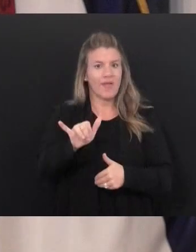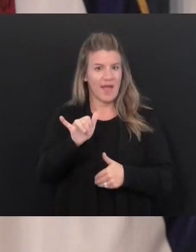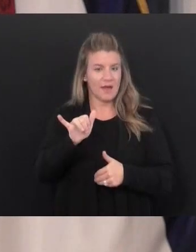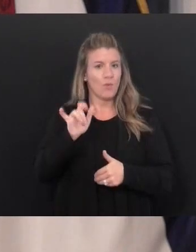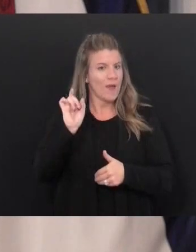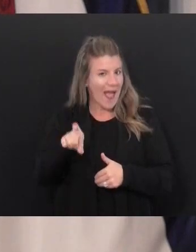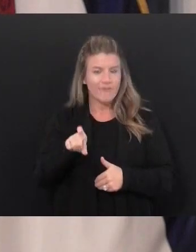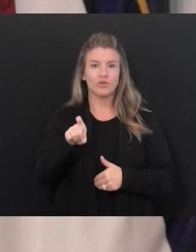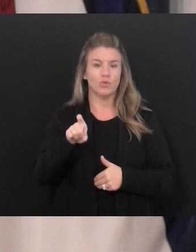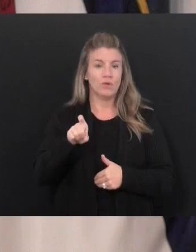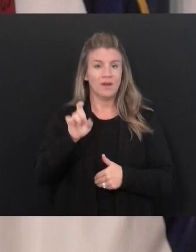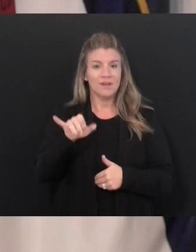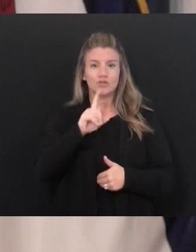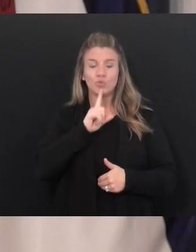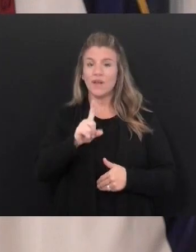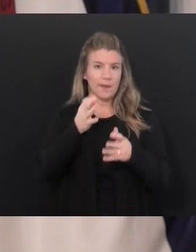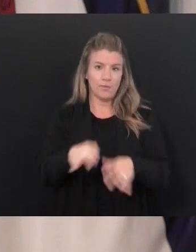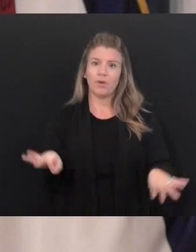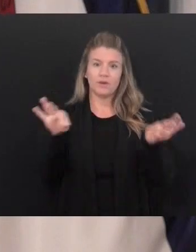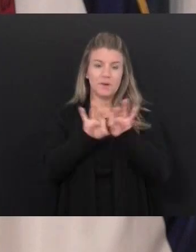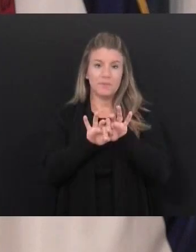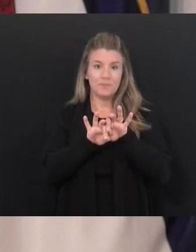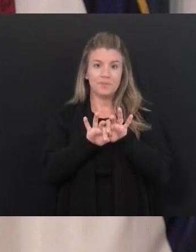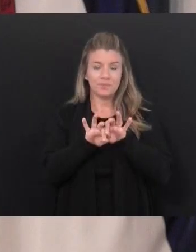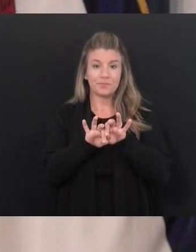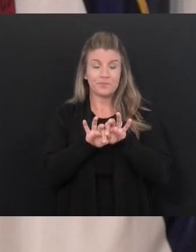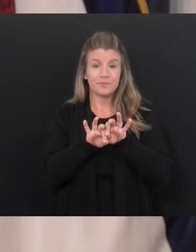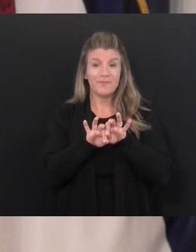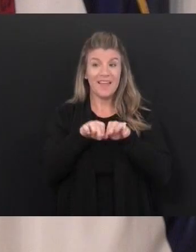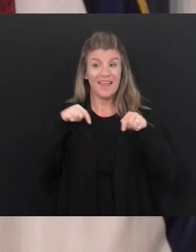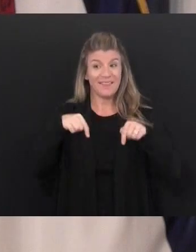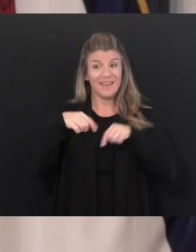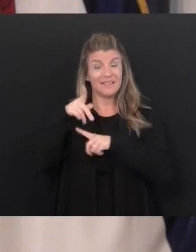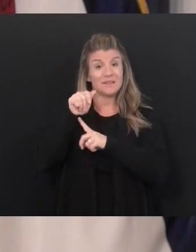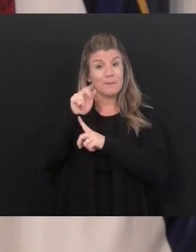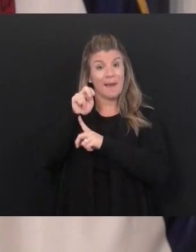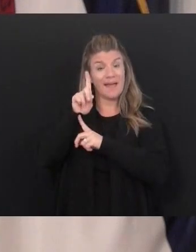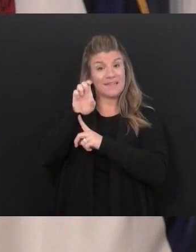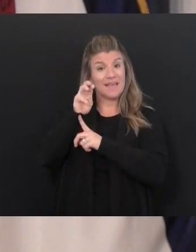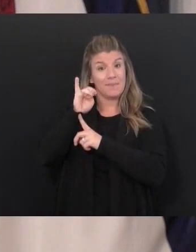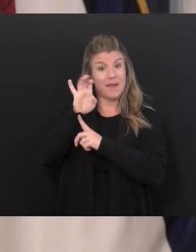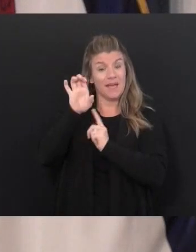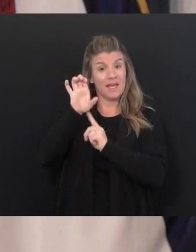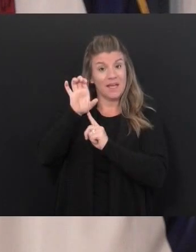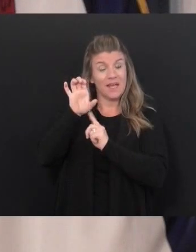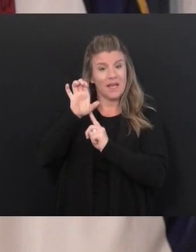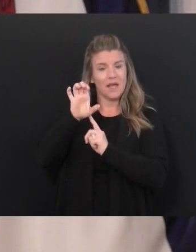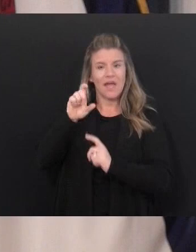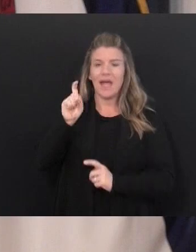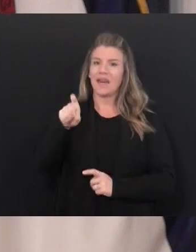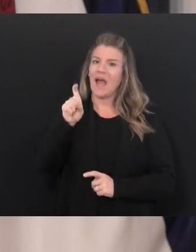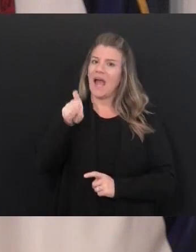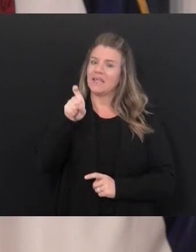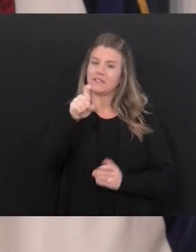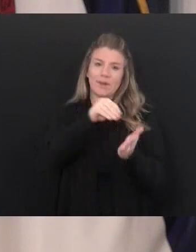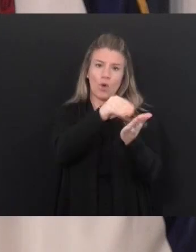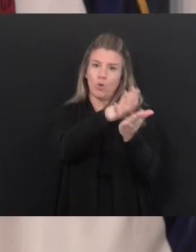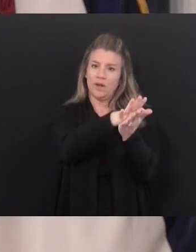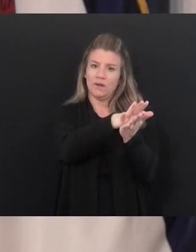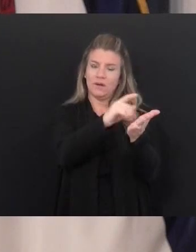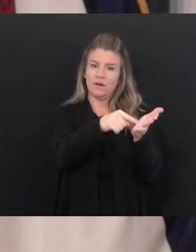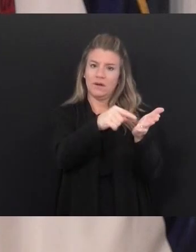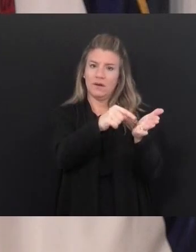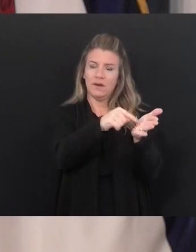is incredibly important. This pandemic has got to be noted that it